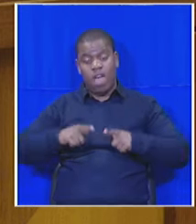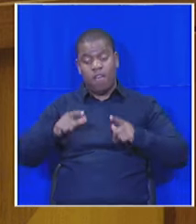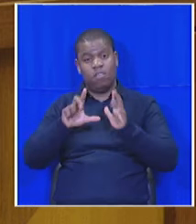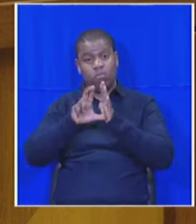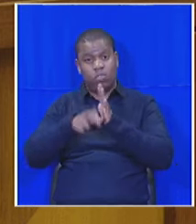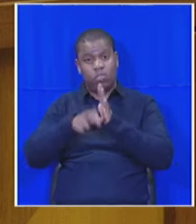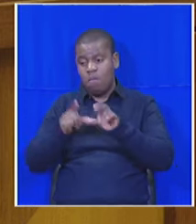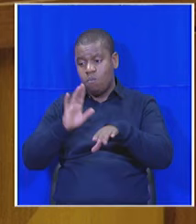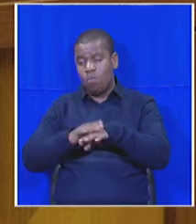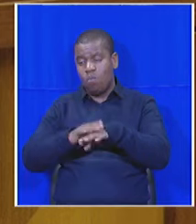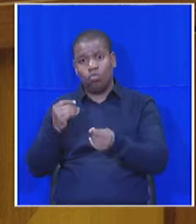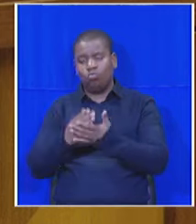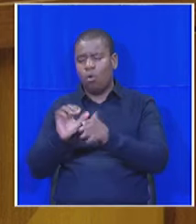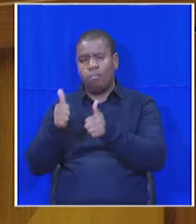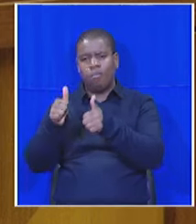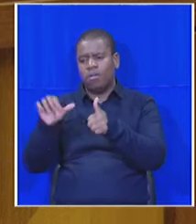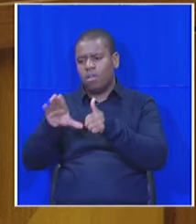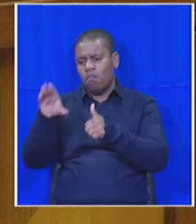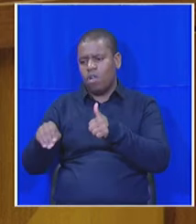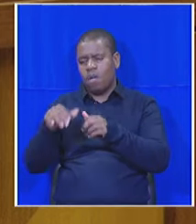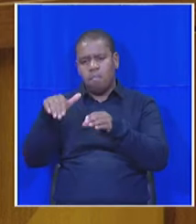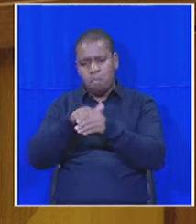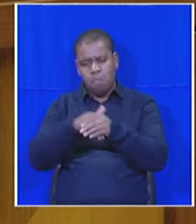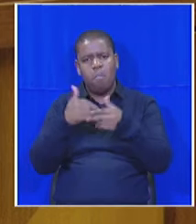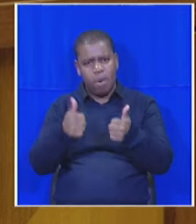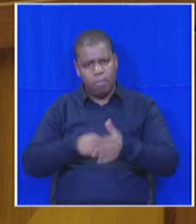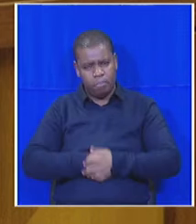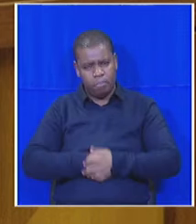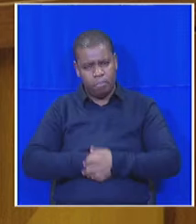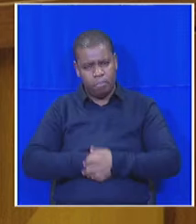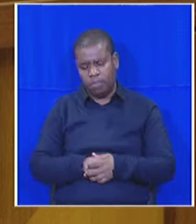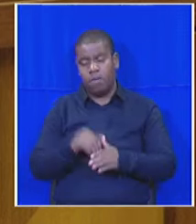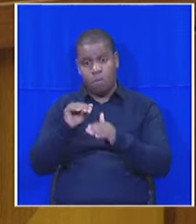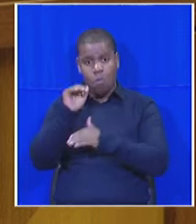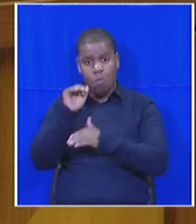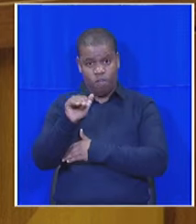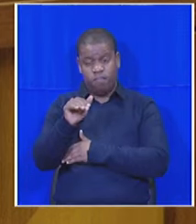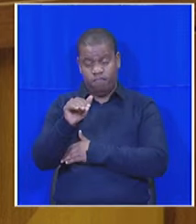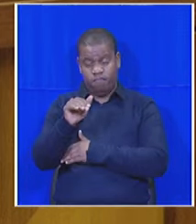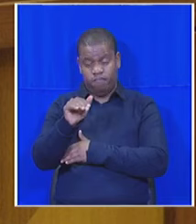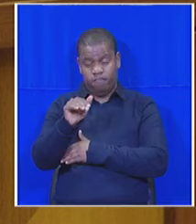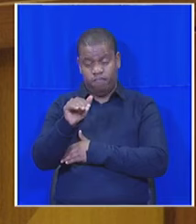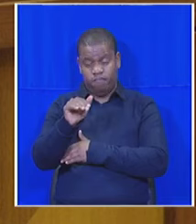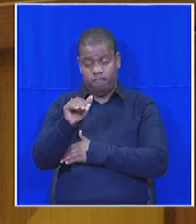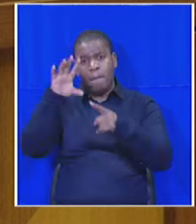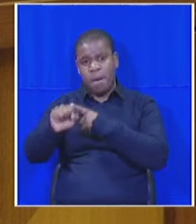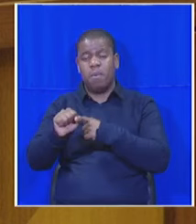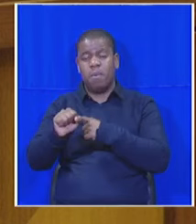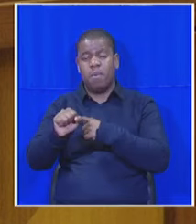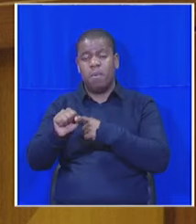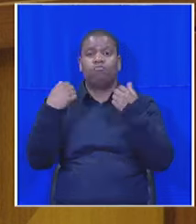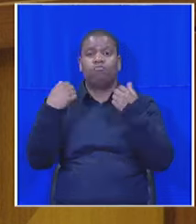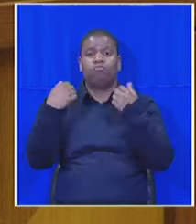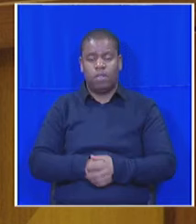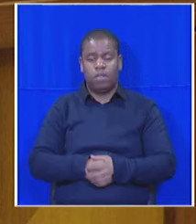towards becoming the ideal South African citizen." More than a decade later, this ideal has not been realized. To be